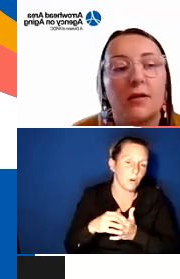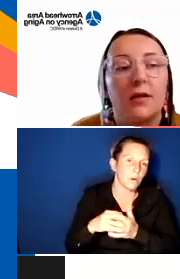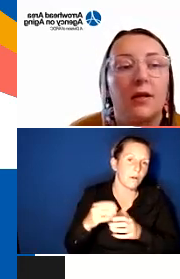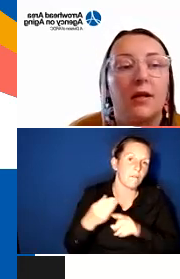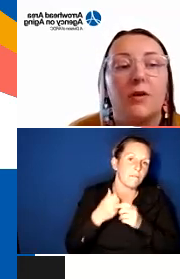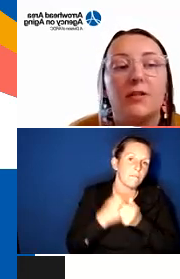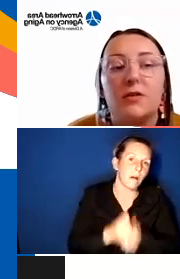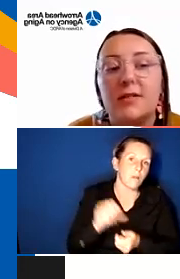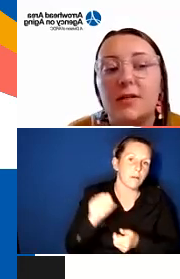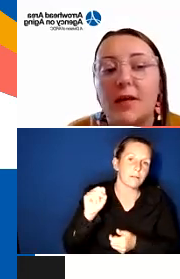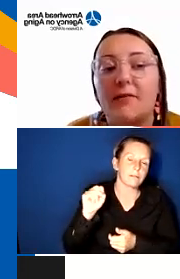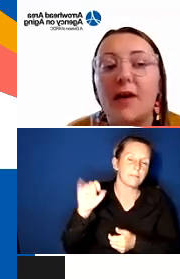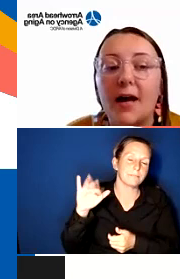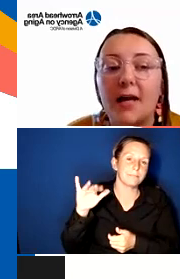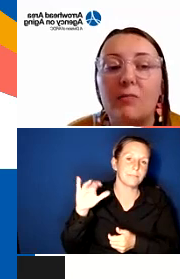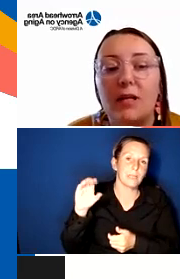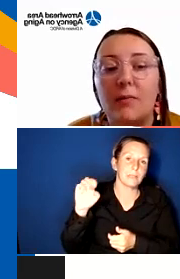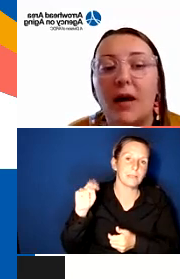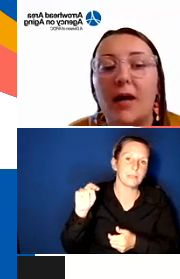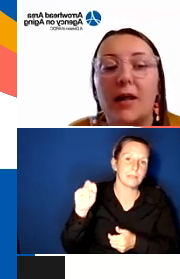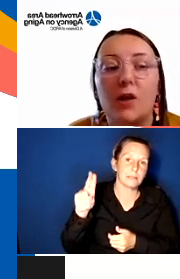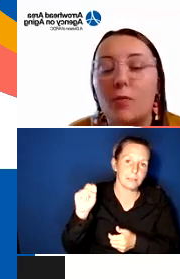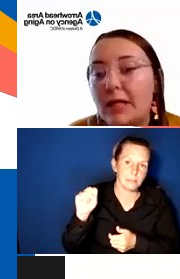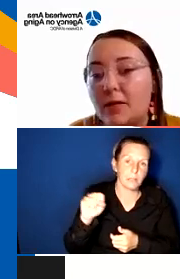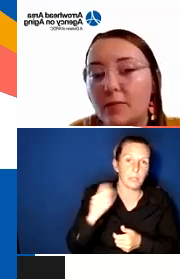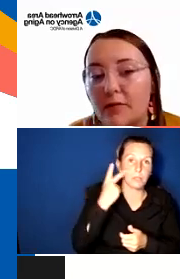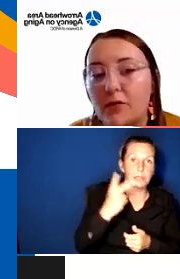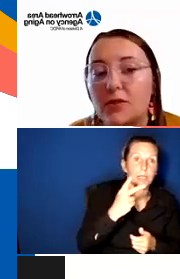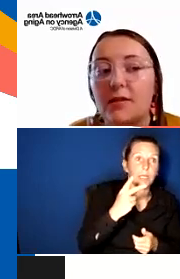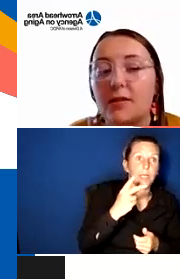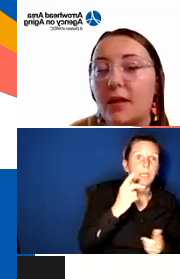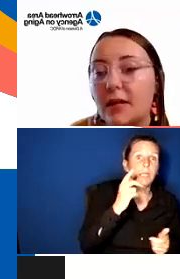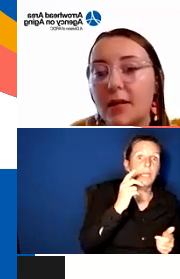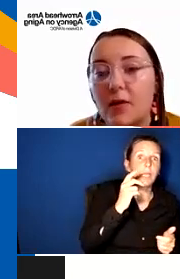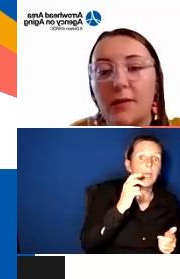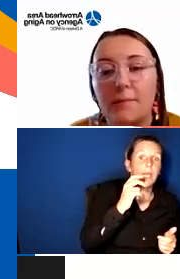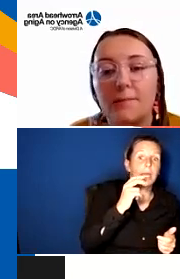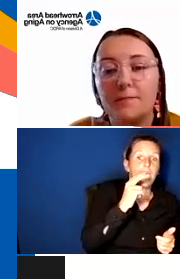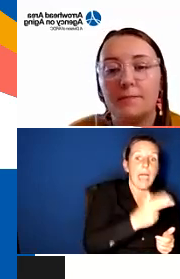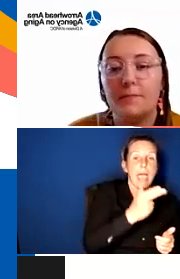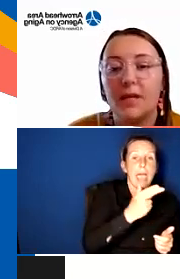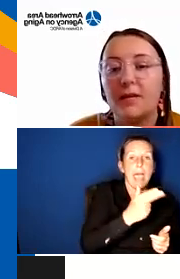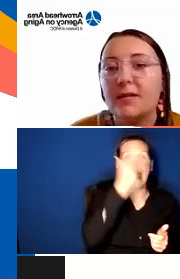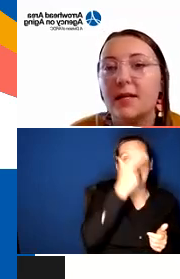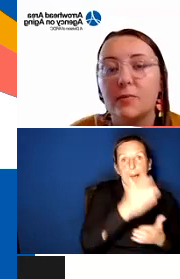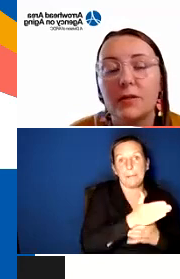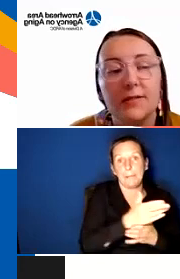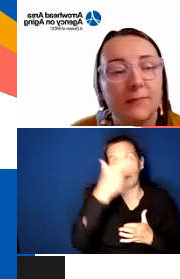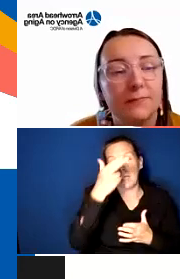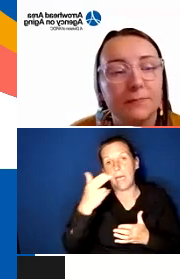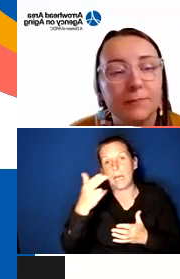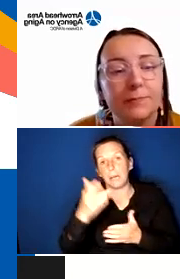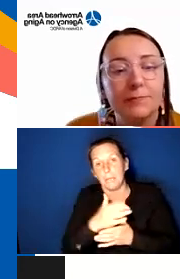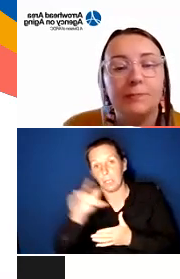tract. So as you can see, we have high, medium high, and low medium levels in Aiken County. Next slide,